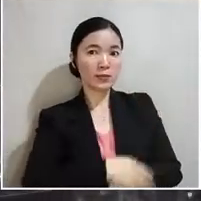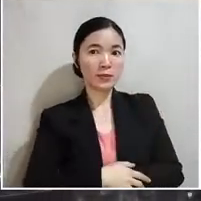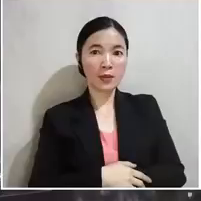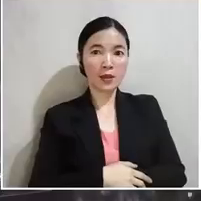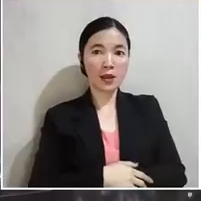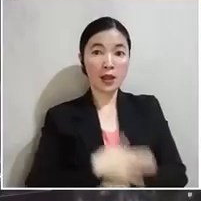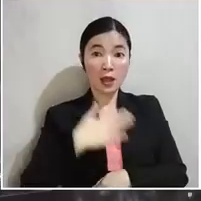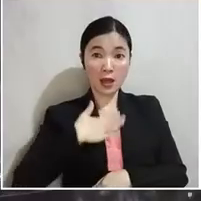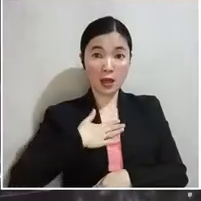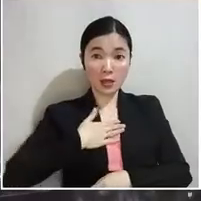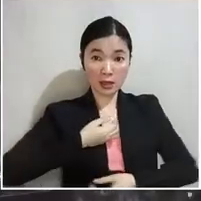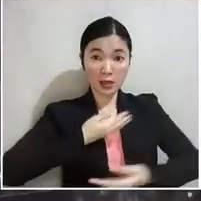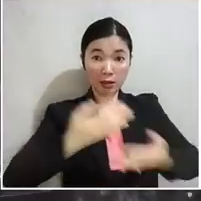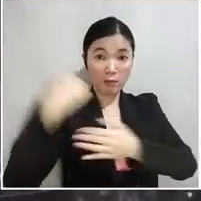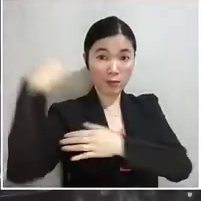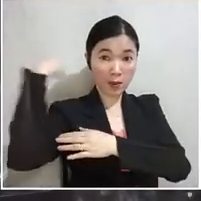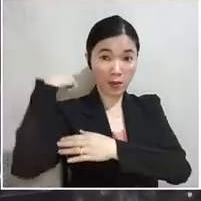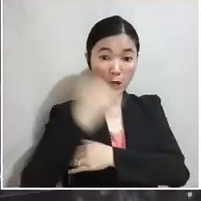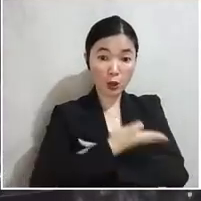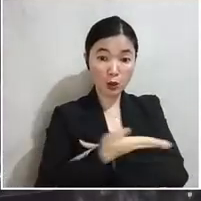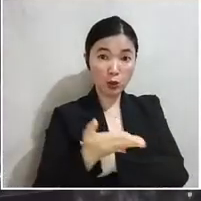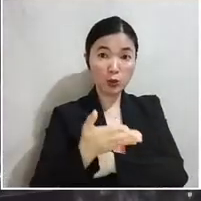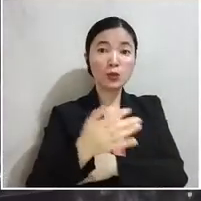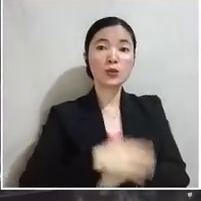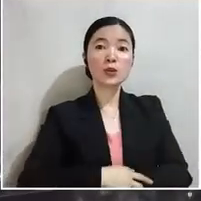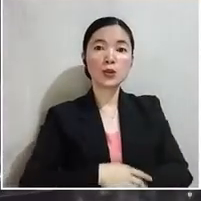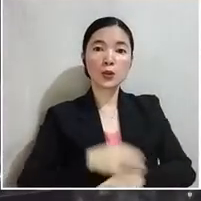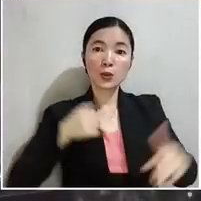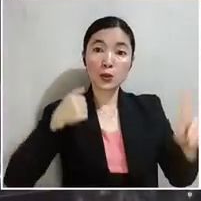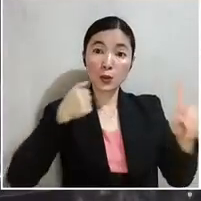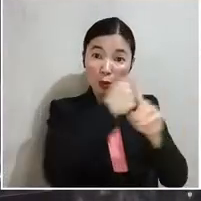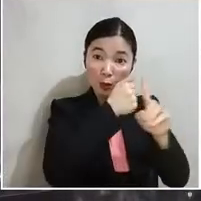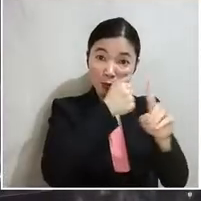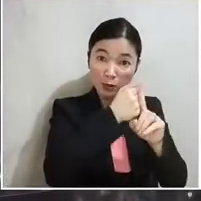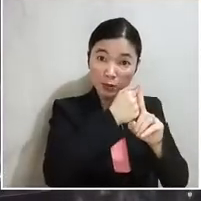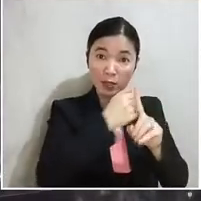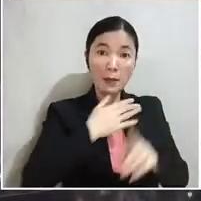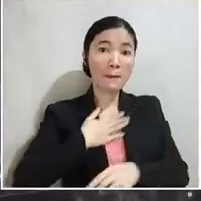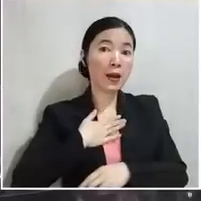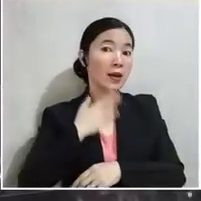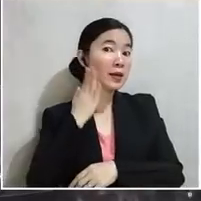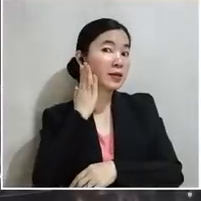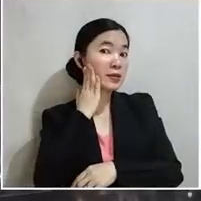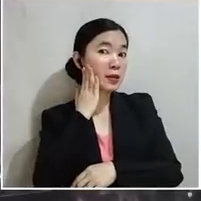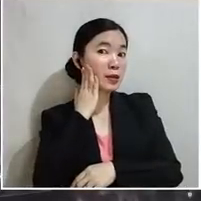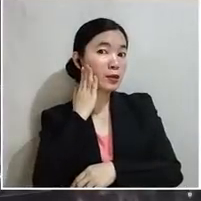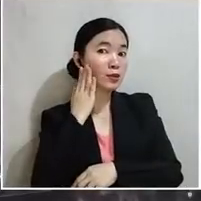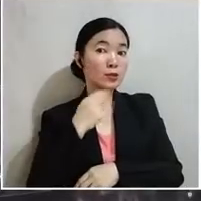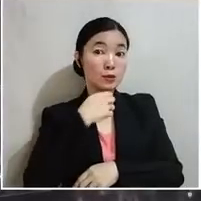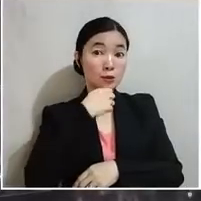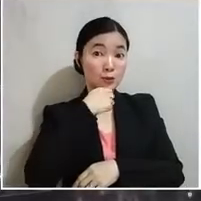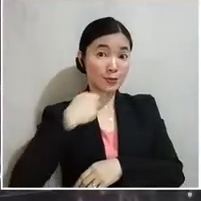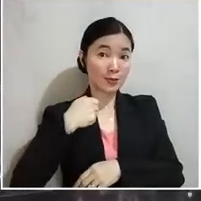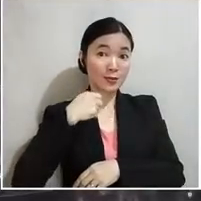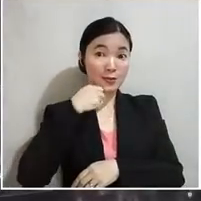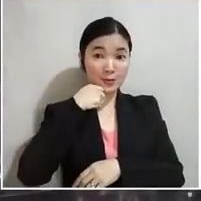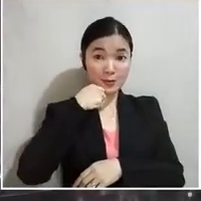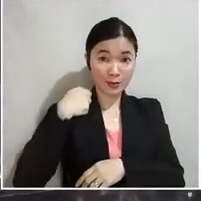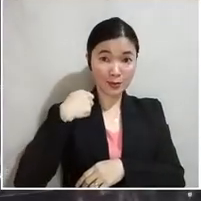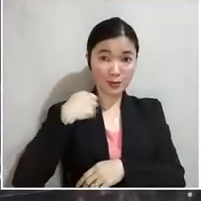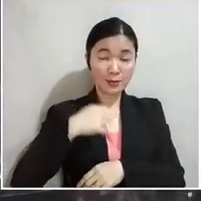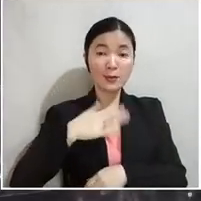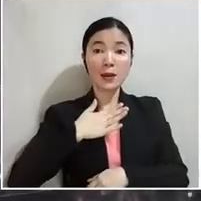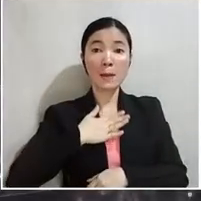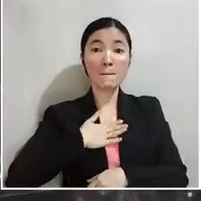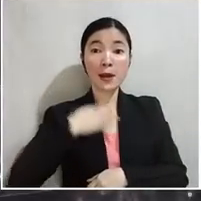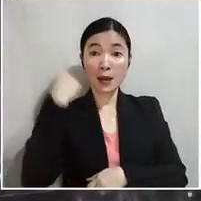to those who beat me, my cheeks to those who plucked my beard. My face I